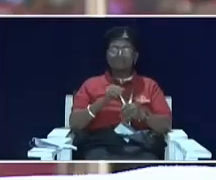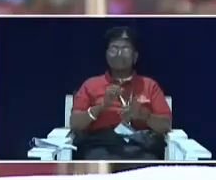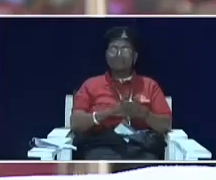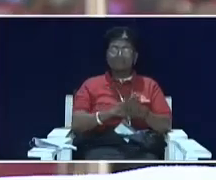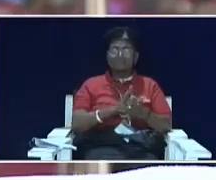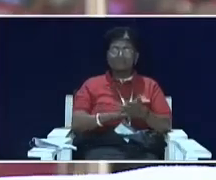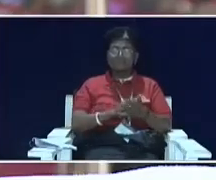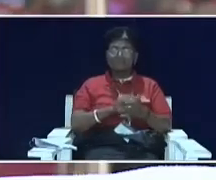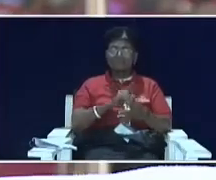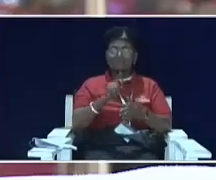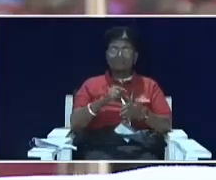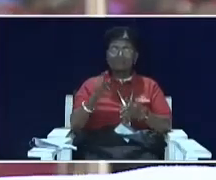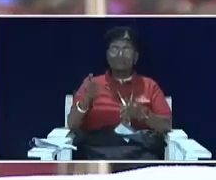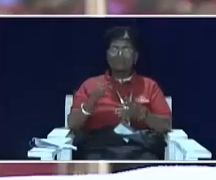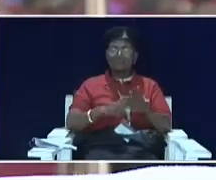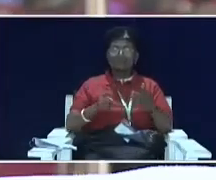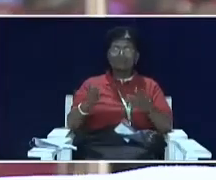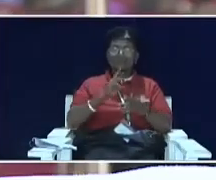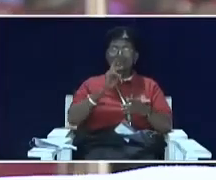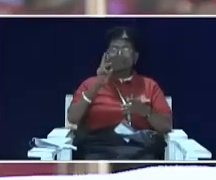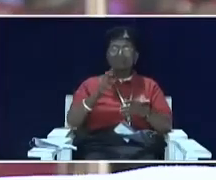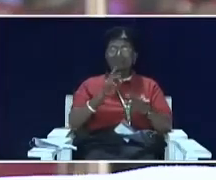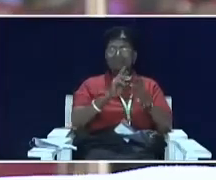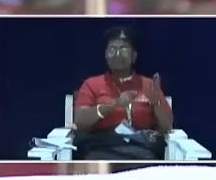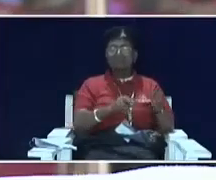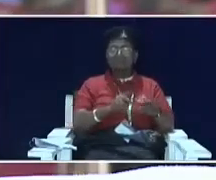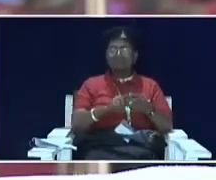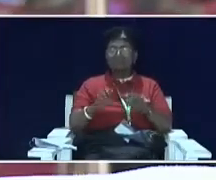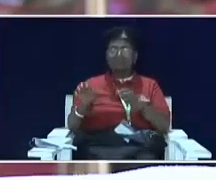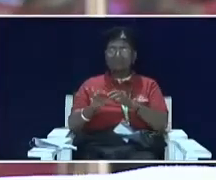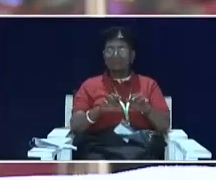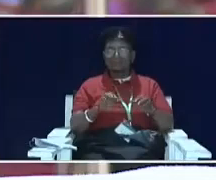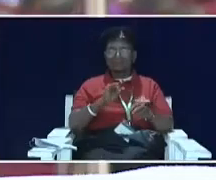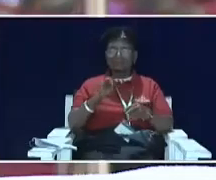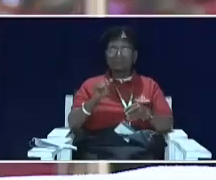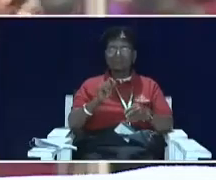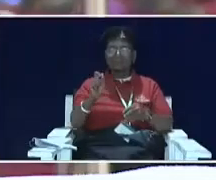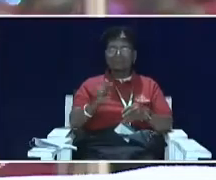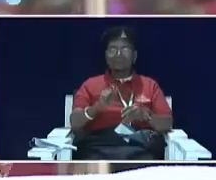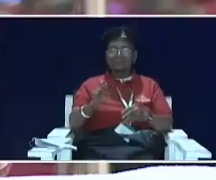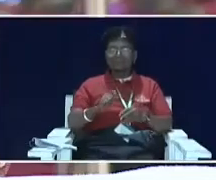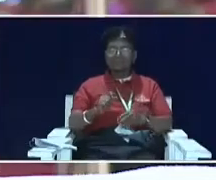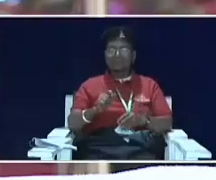A, letter B with your chalk.